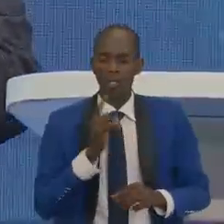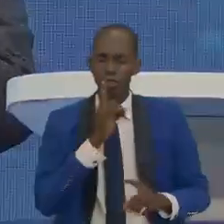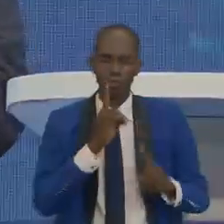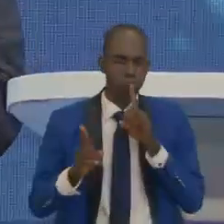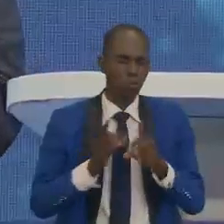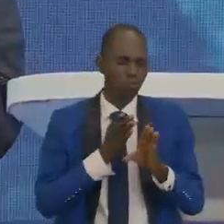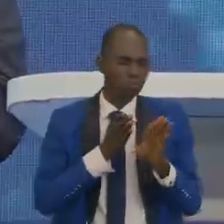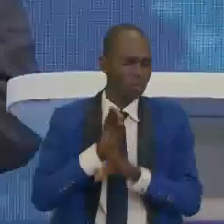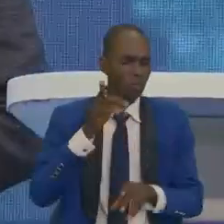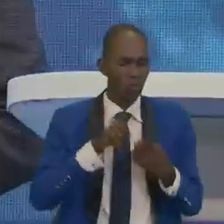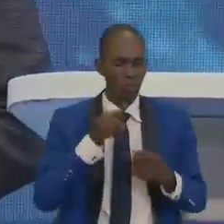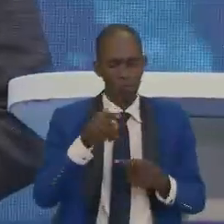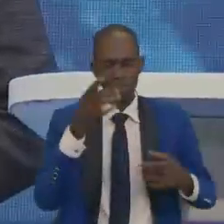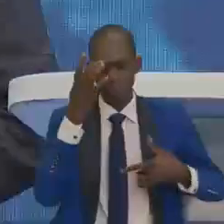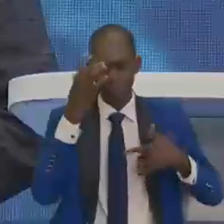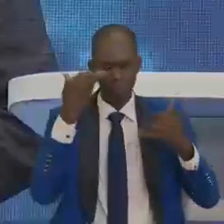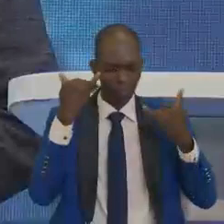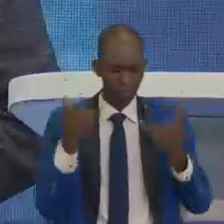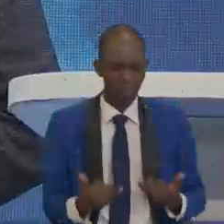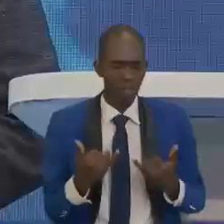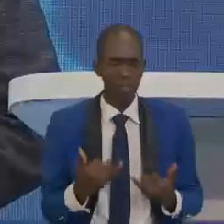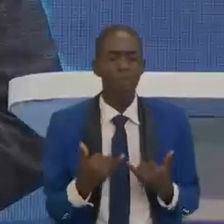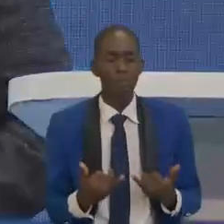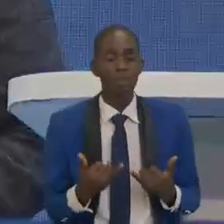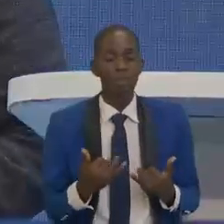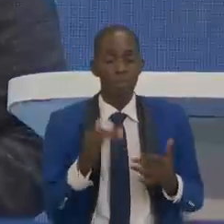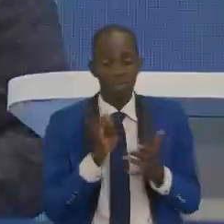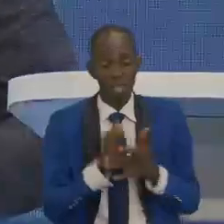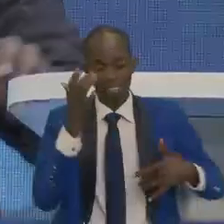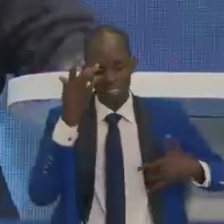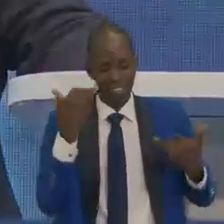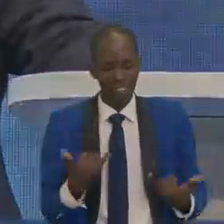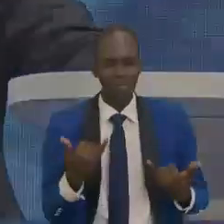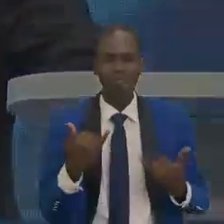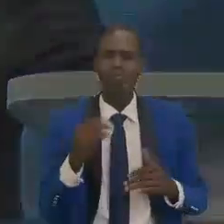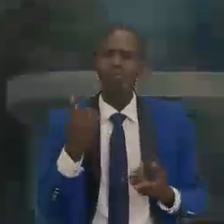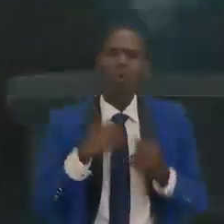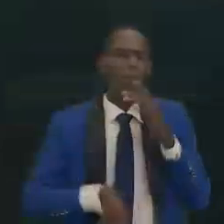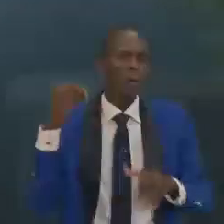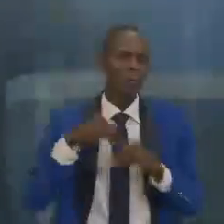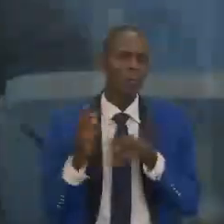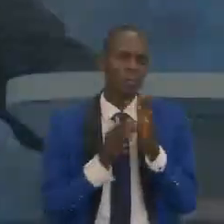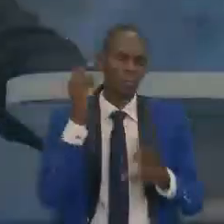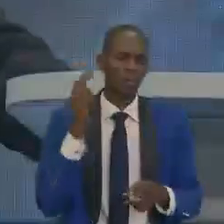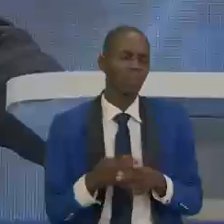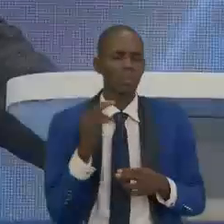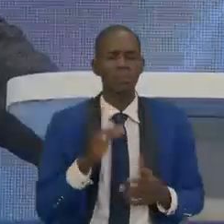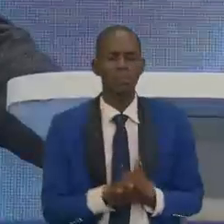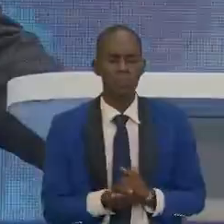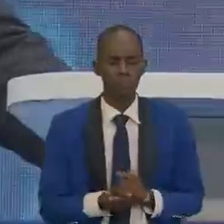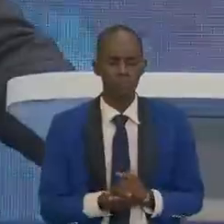to you now. That sickness, come out in Jesus' name.